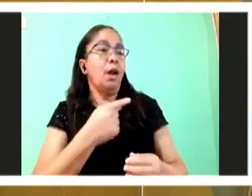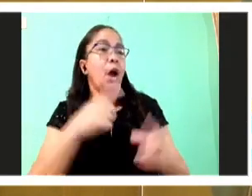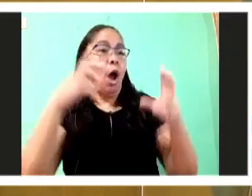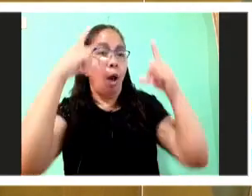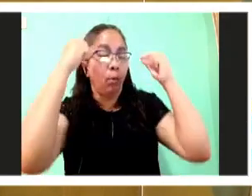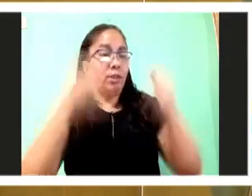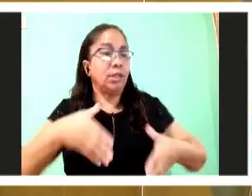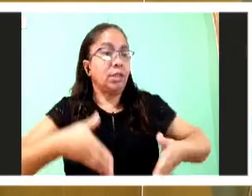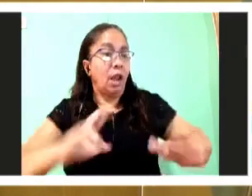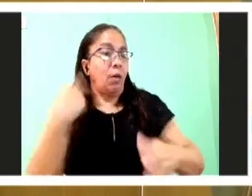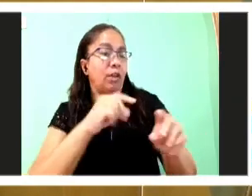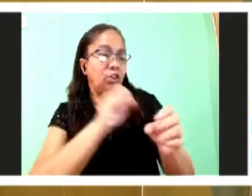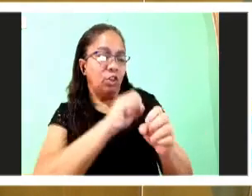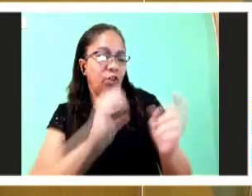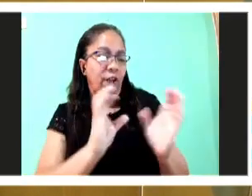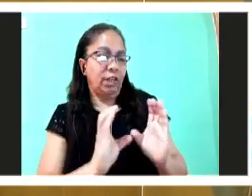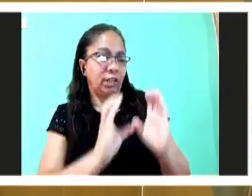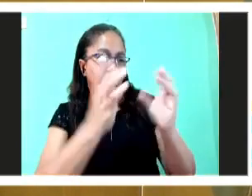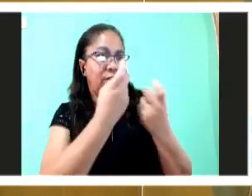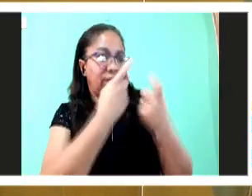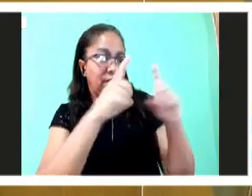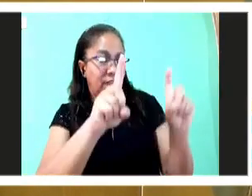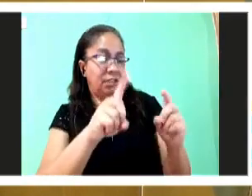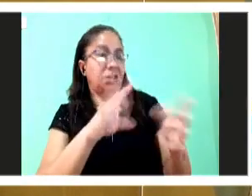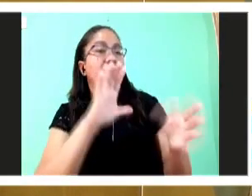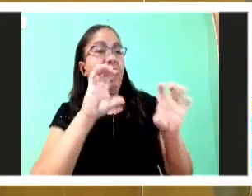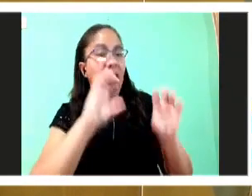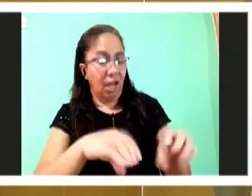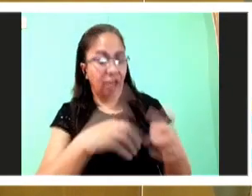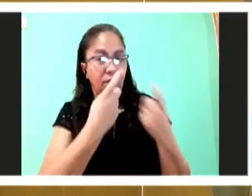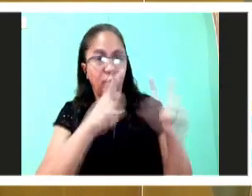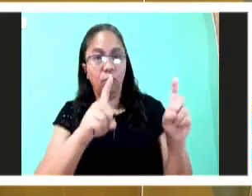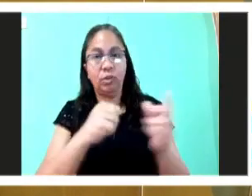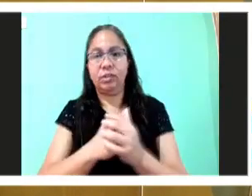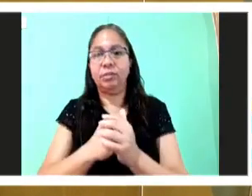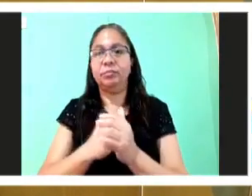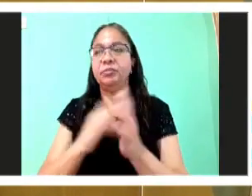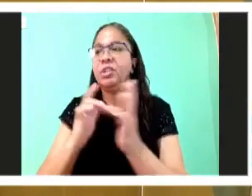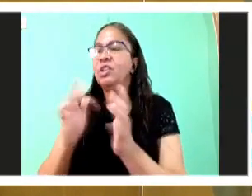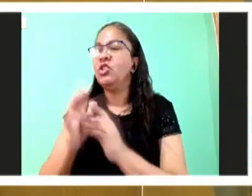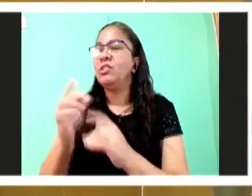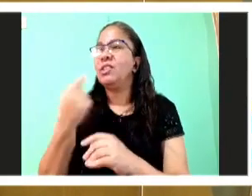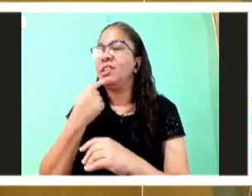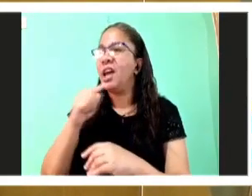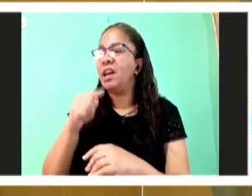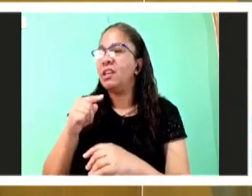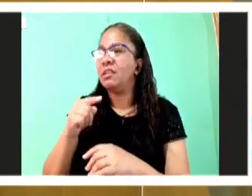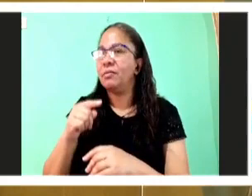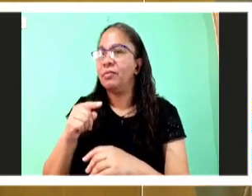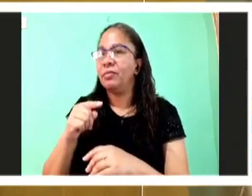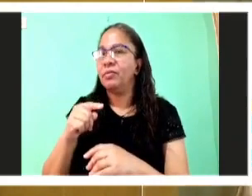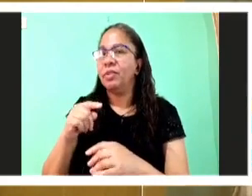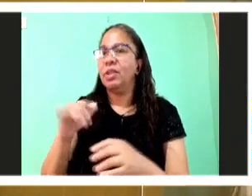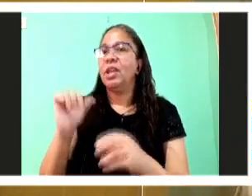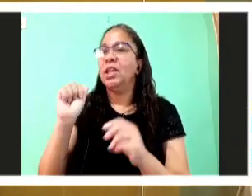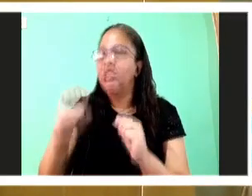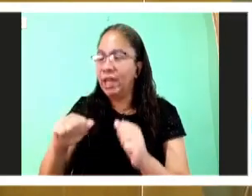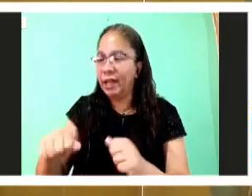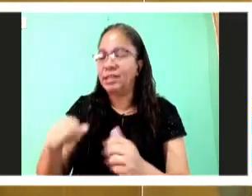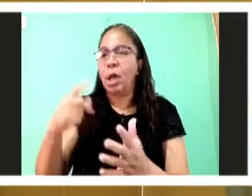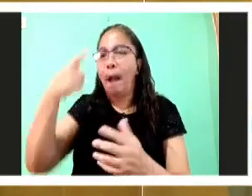up a writ of dismissal and so to divorce." Then Jesus said to them, "It was because you